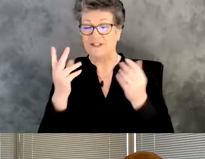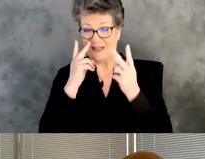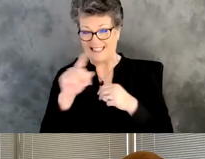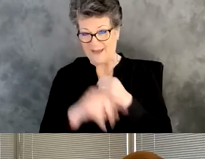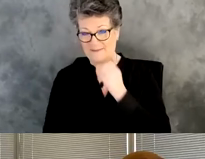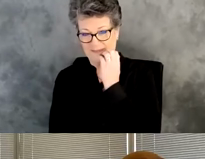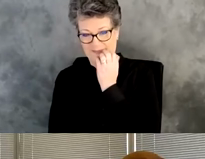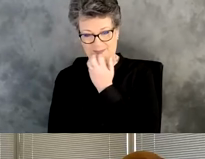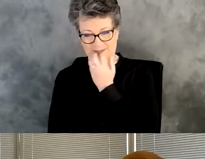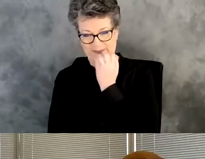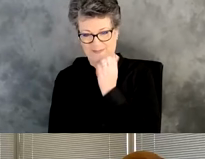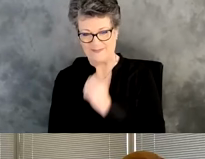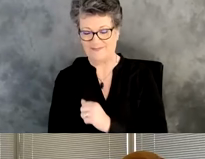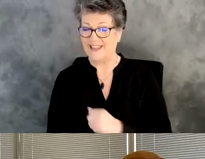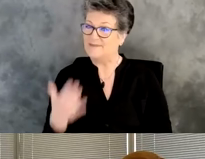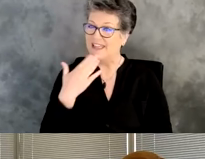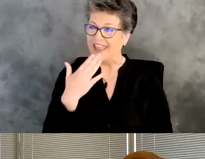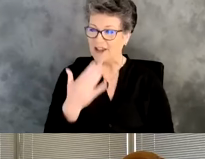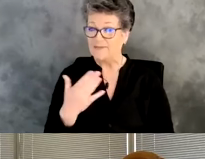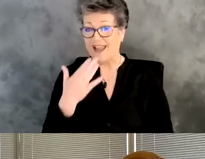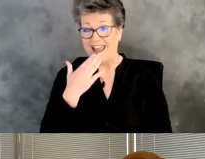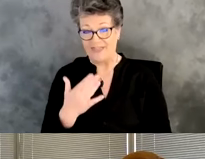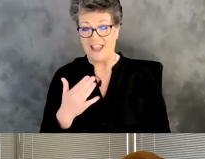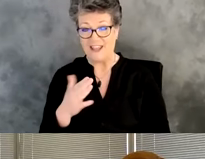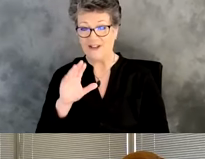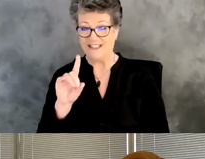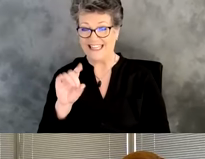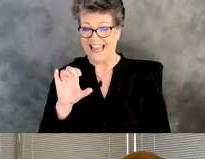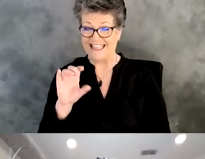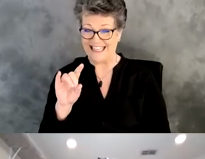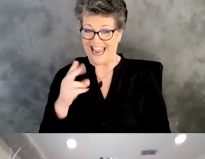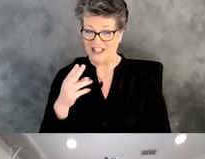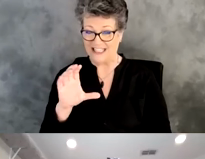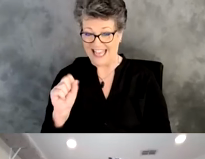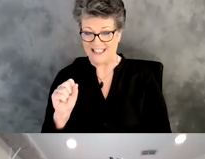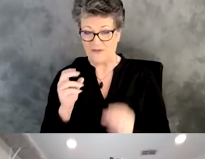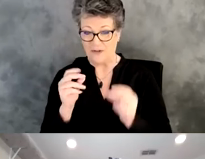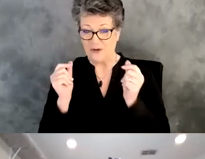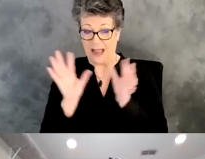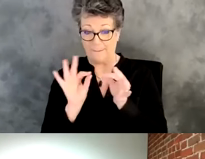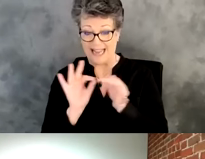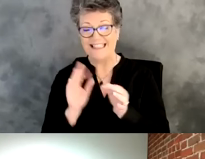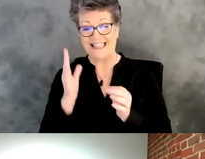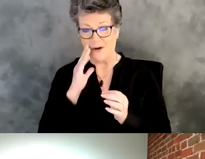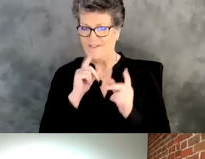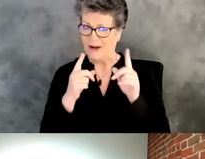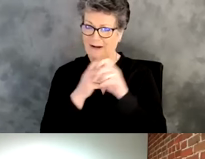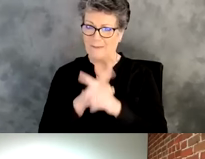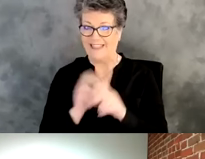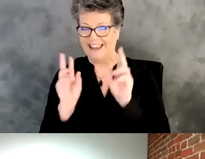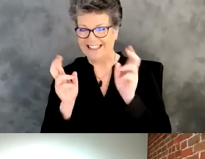well. Great, thank you, and thank you, DHCS, for those quick updates. I know a very complicated